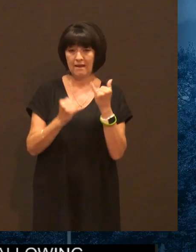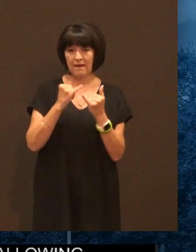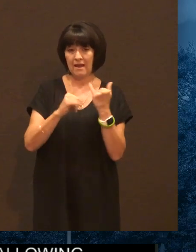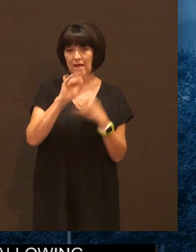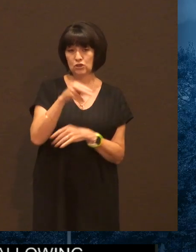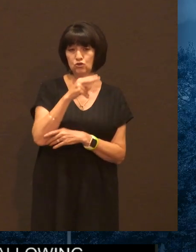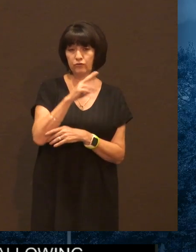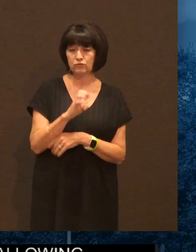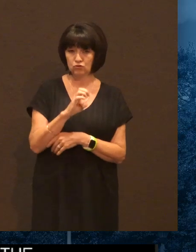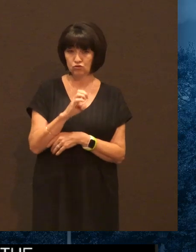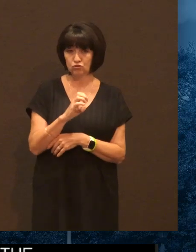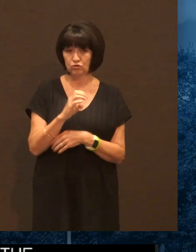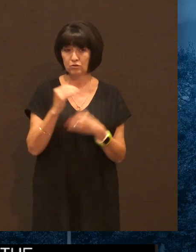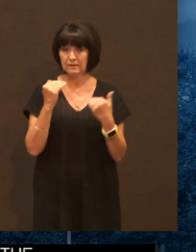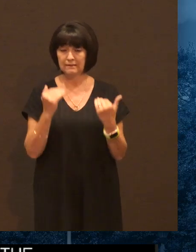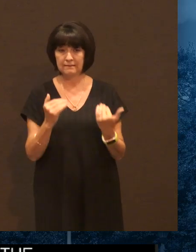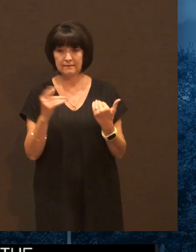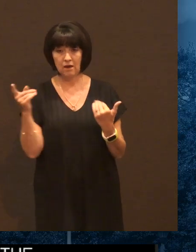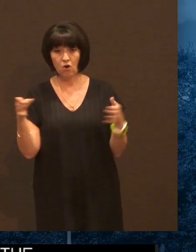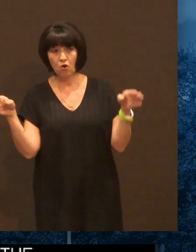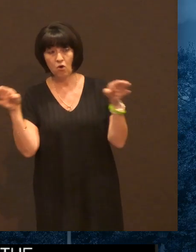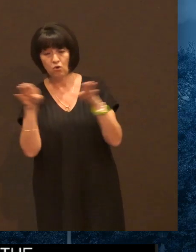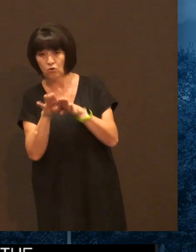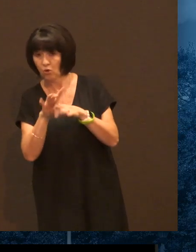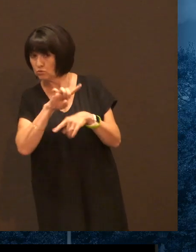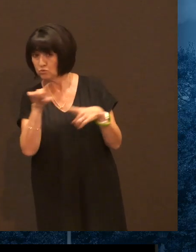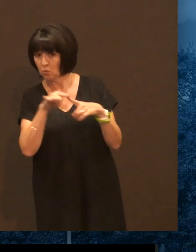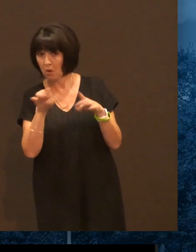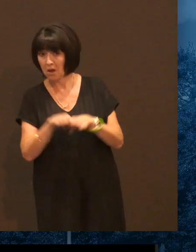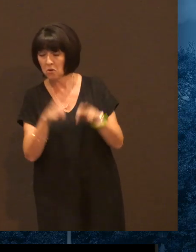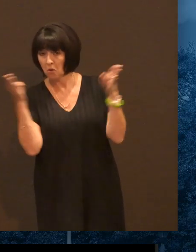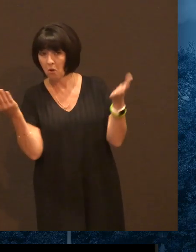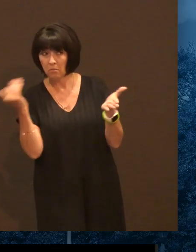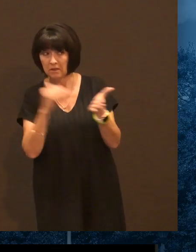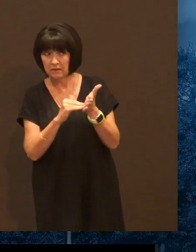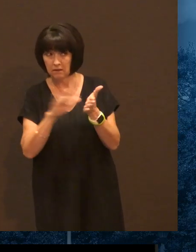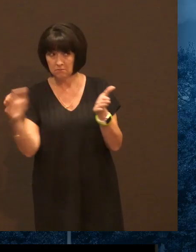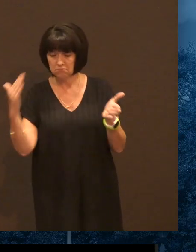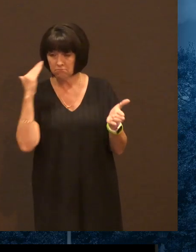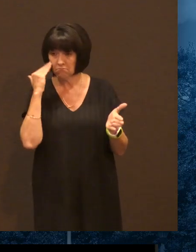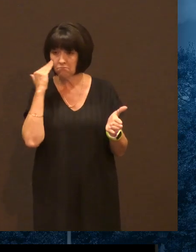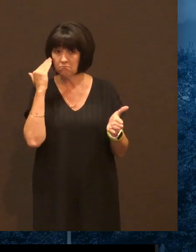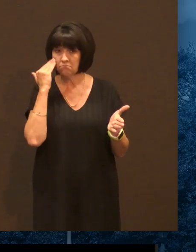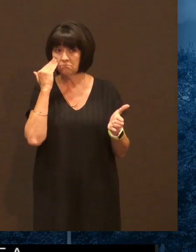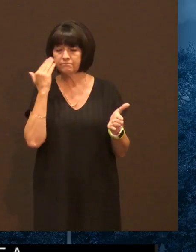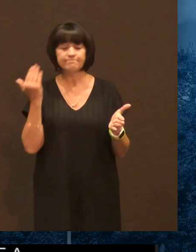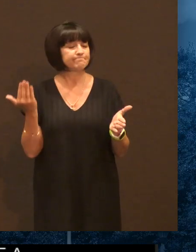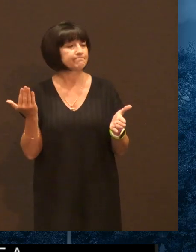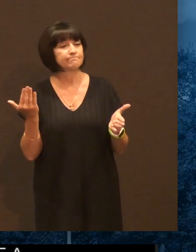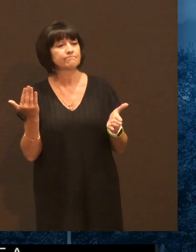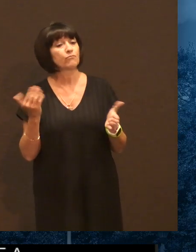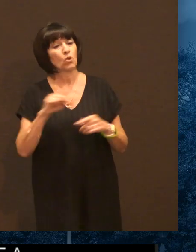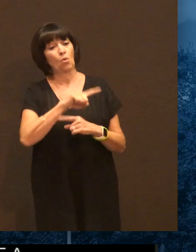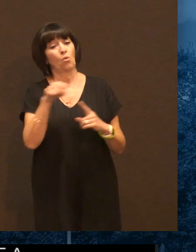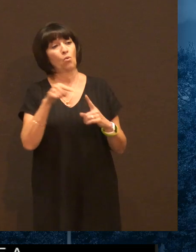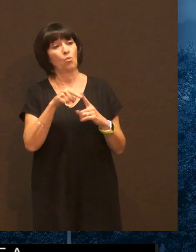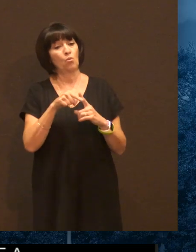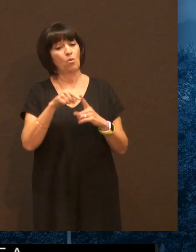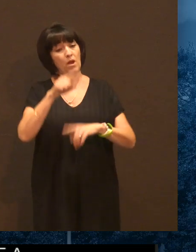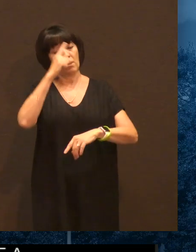Yeah, I don't think we have a timetable. What I would say is one of the main things that was